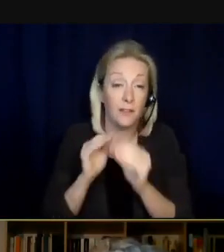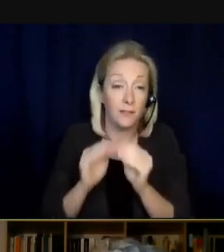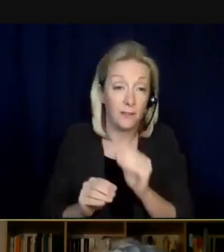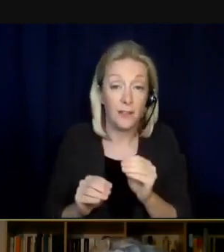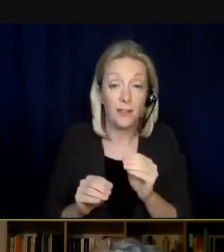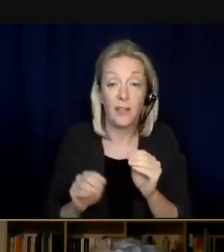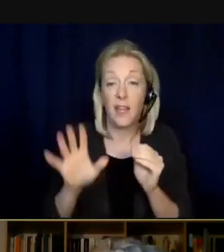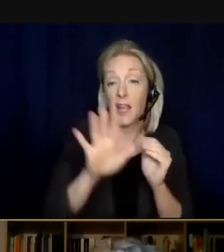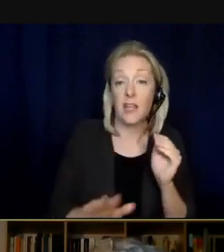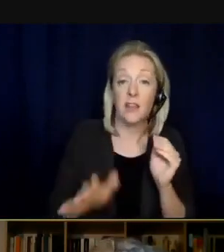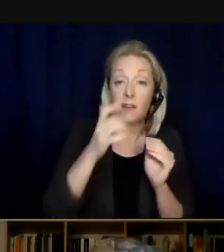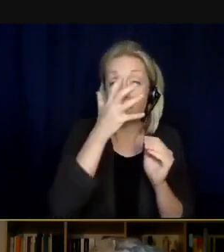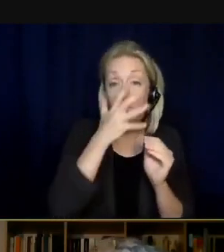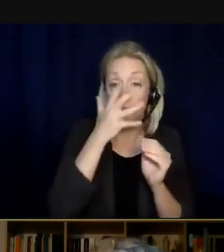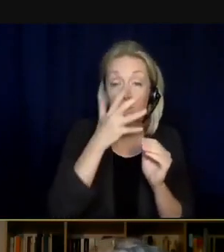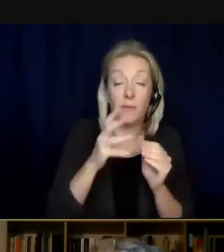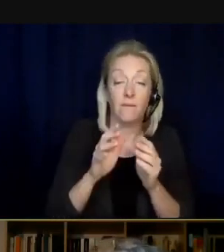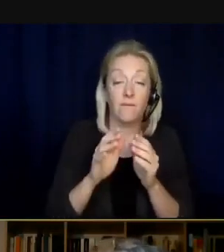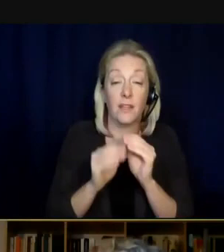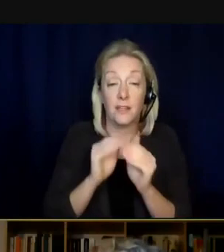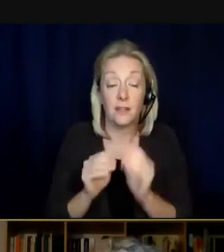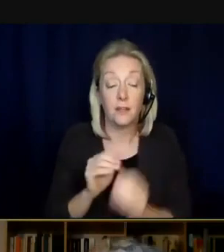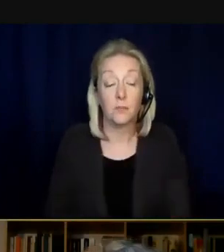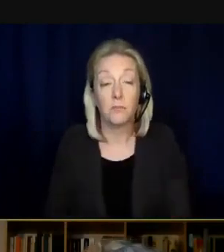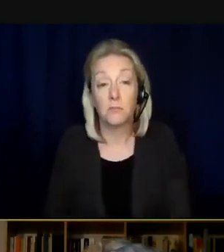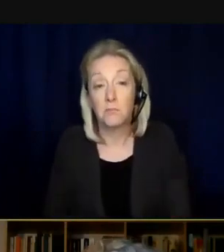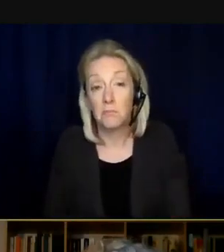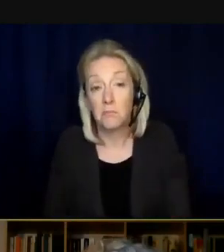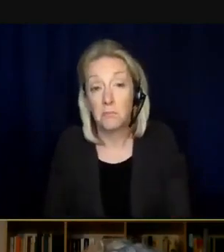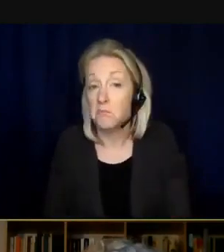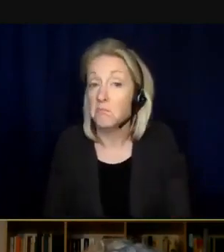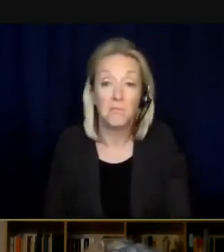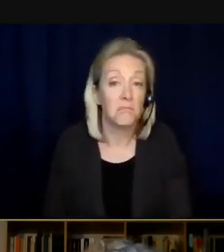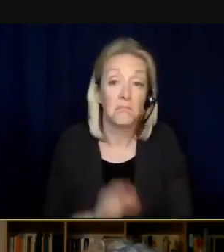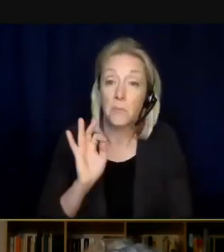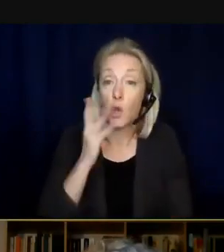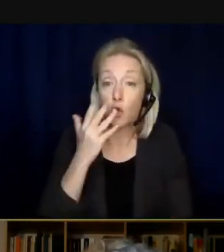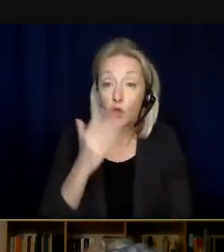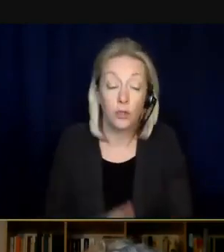change anything right here. If this looks good, click next.